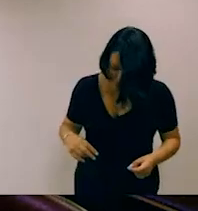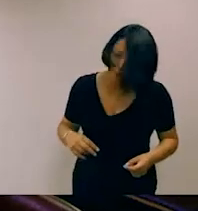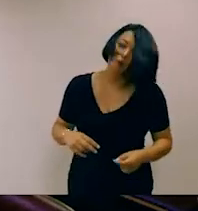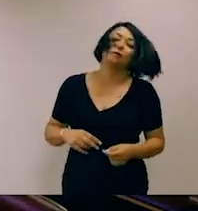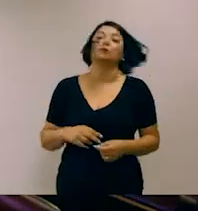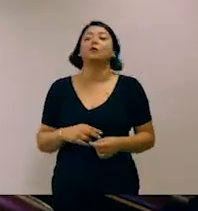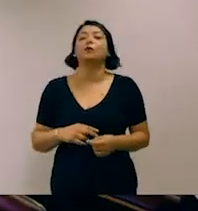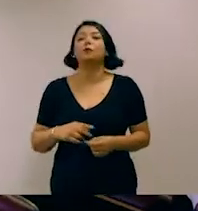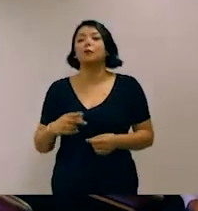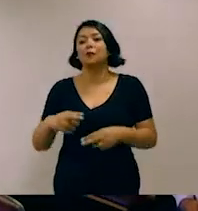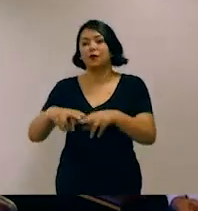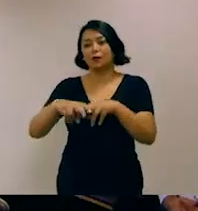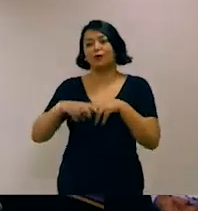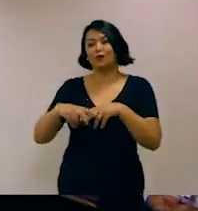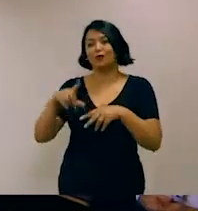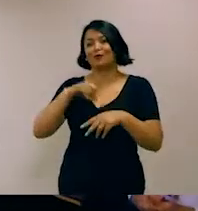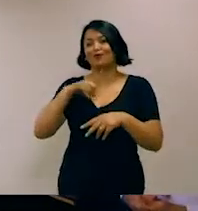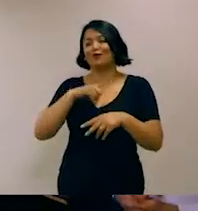of similarity.